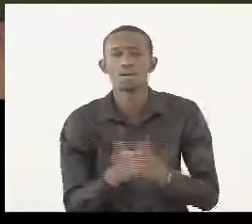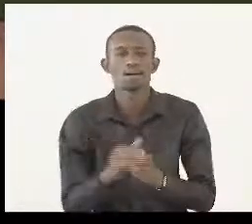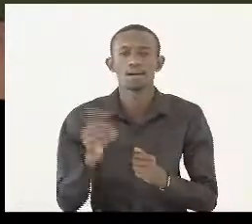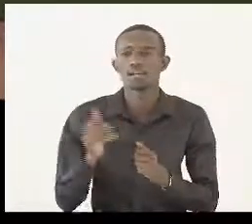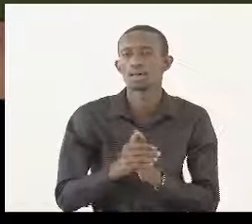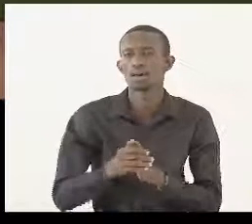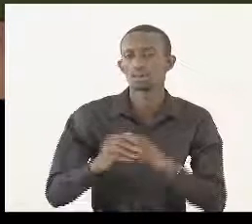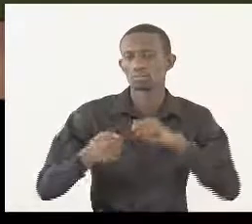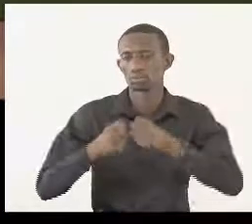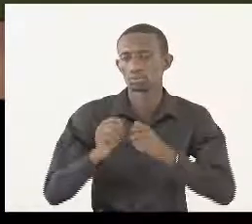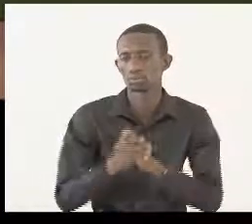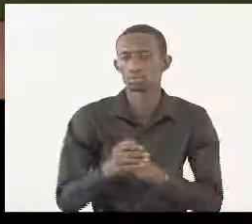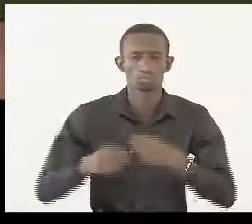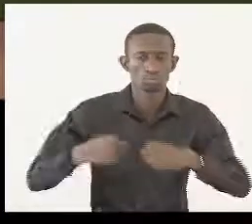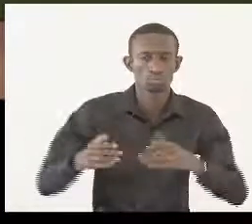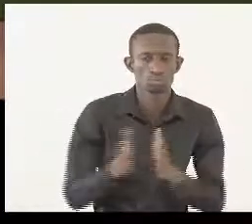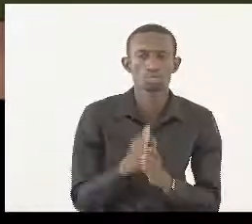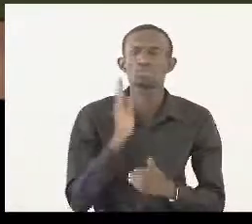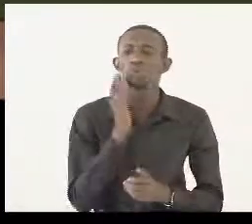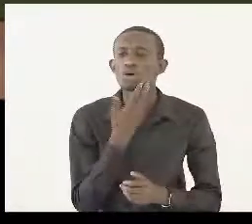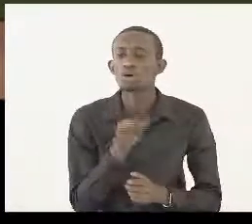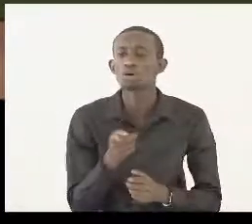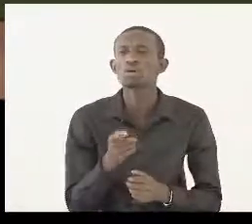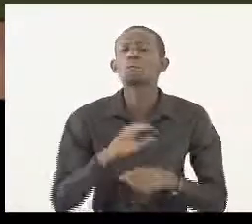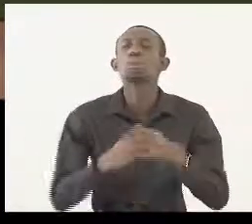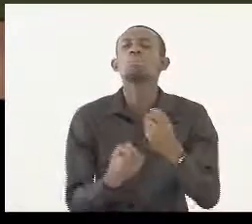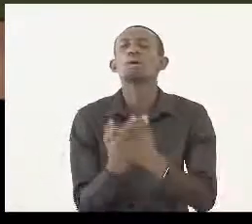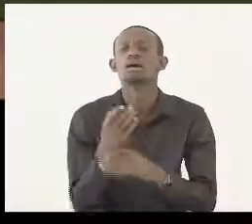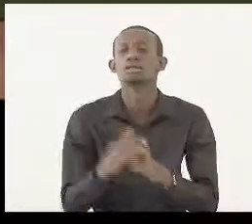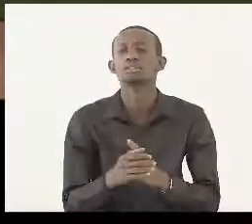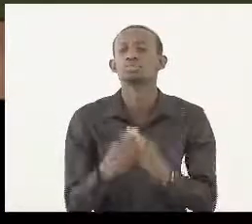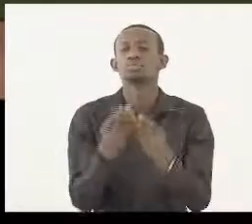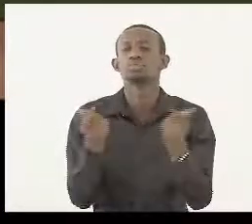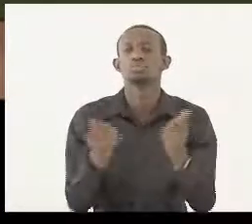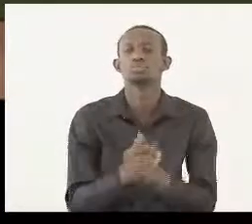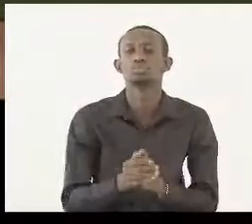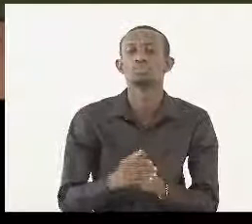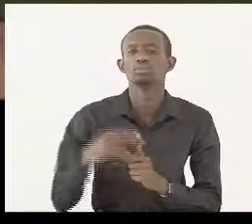water, we produce a solution of their hydroxide,